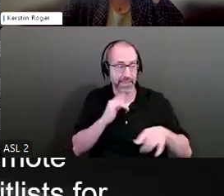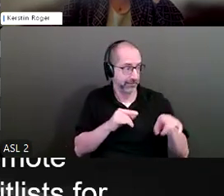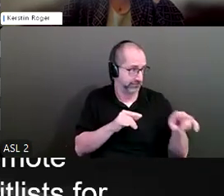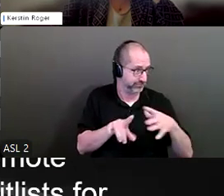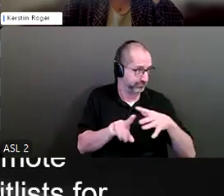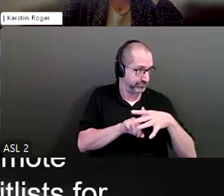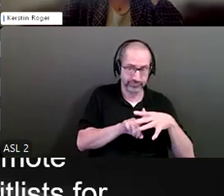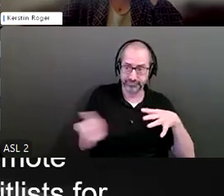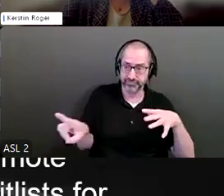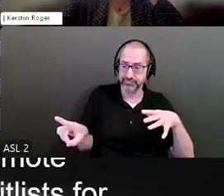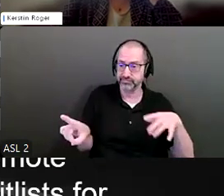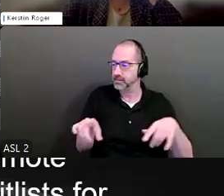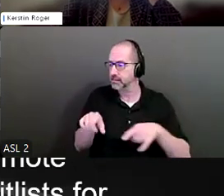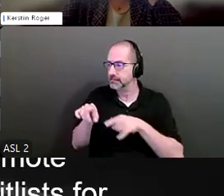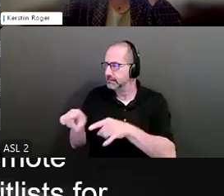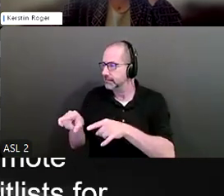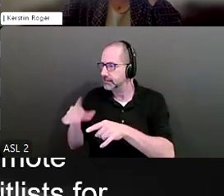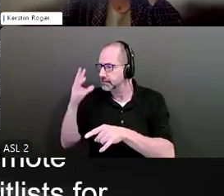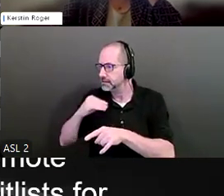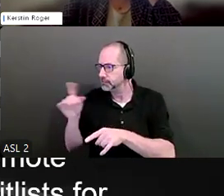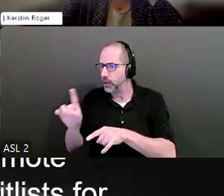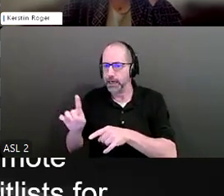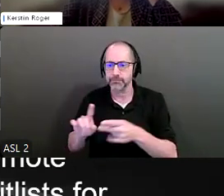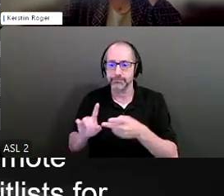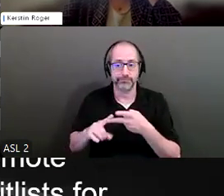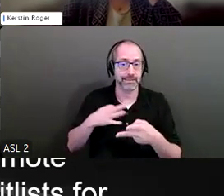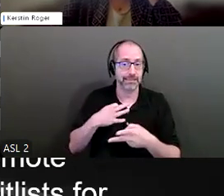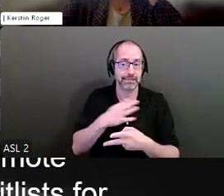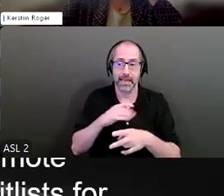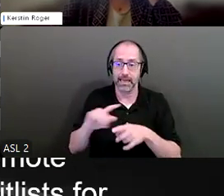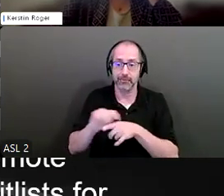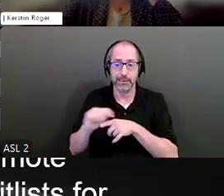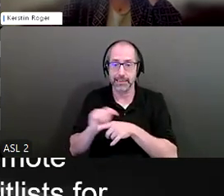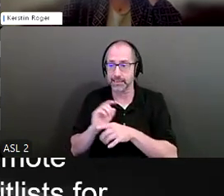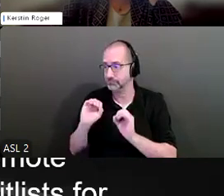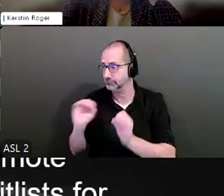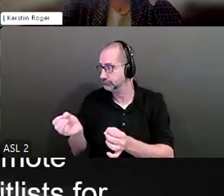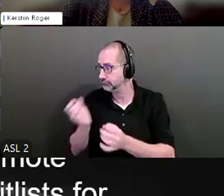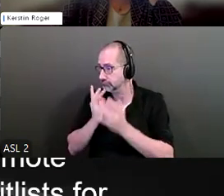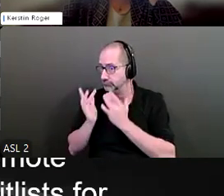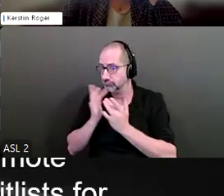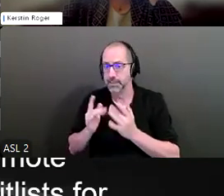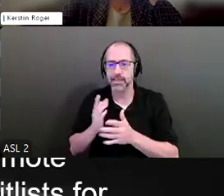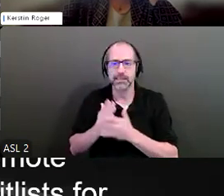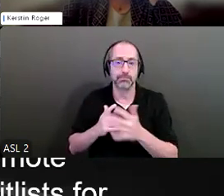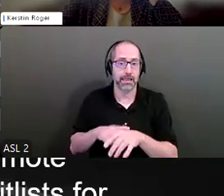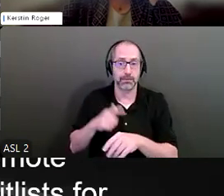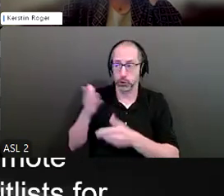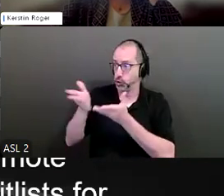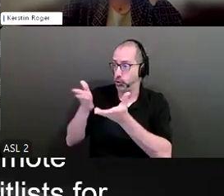abuse, inadequate number of trained staff, and sometimes very long wait lists for